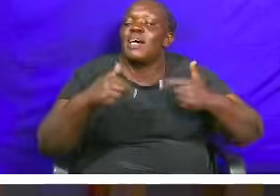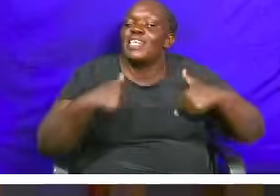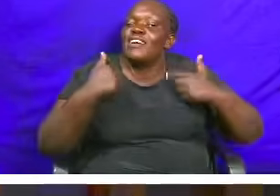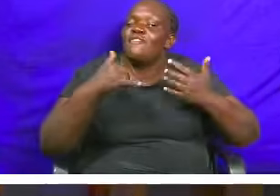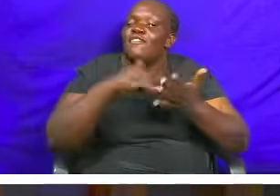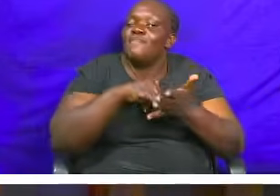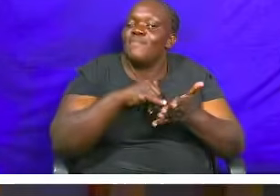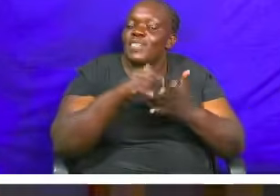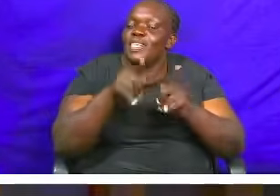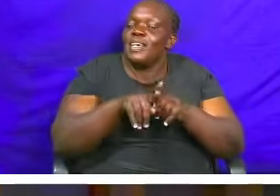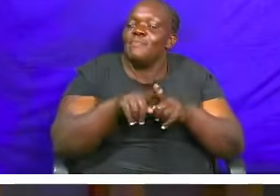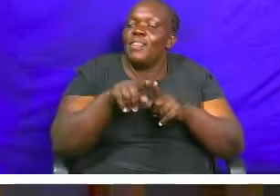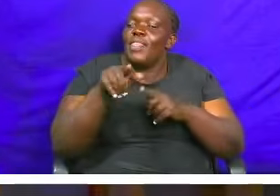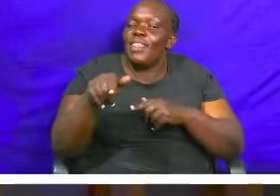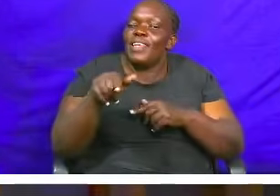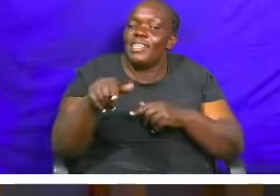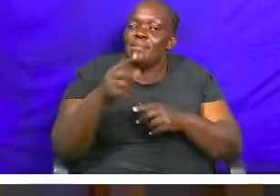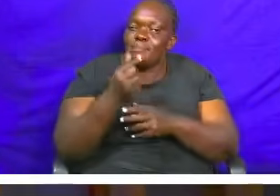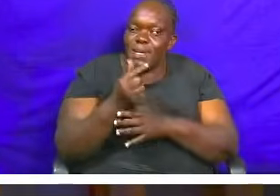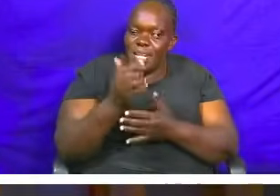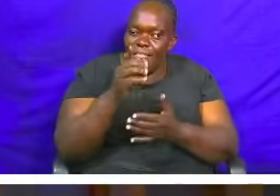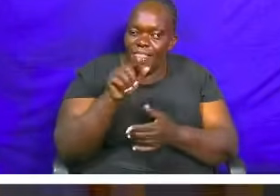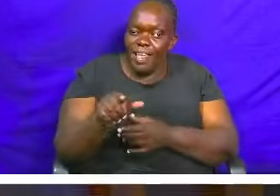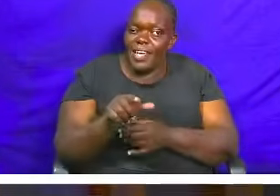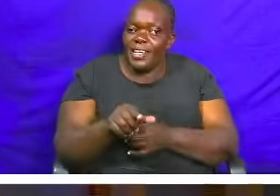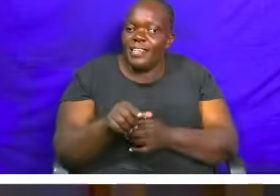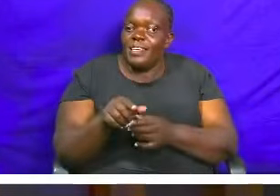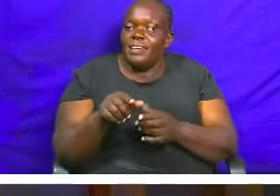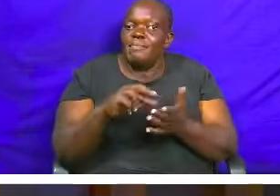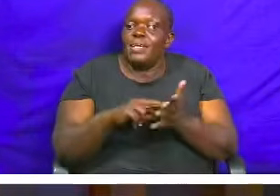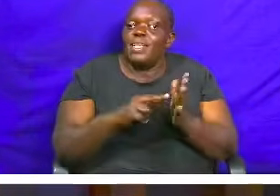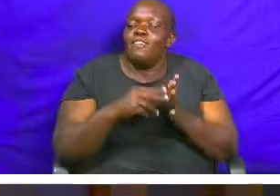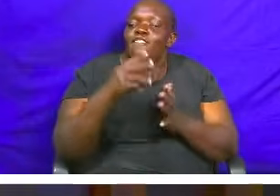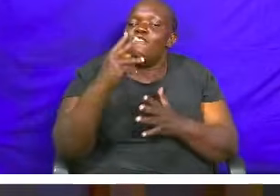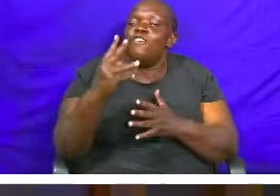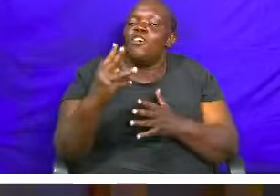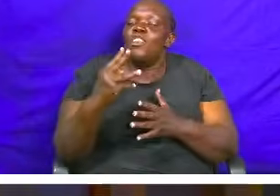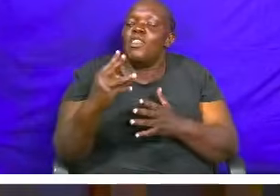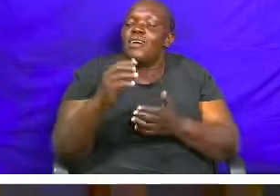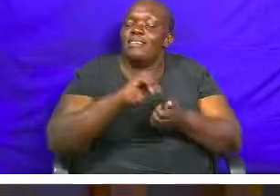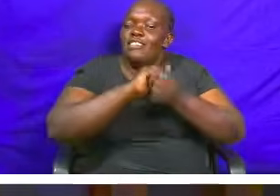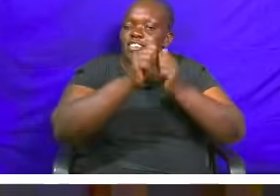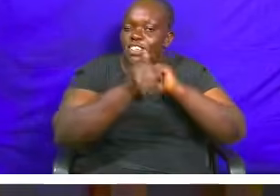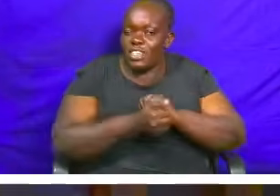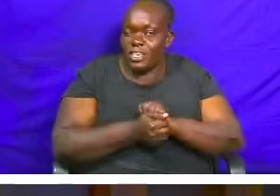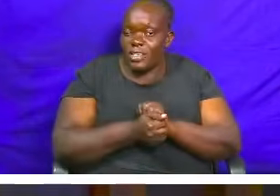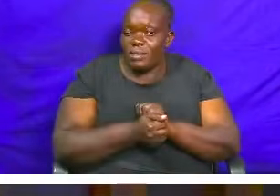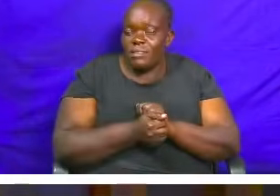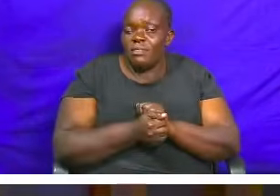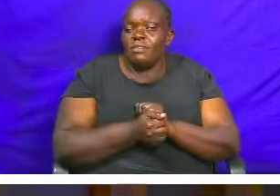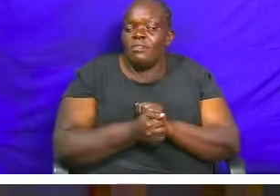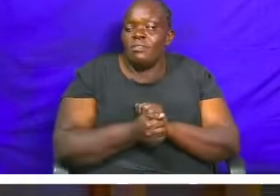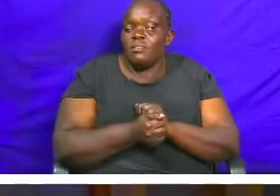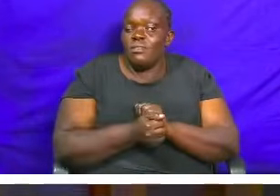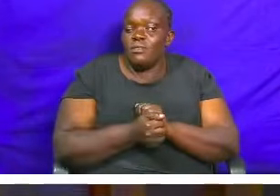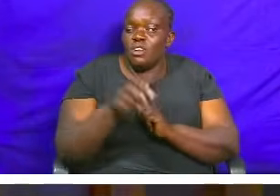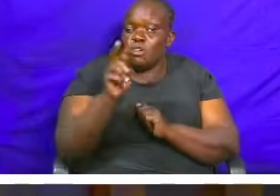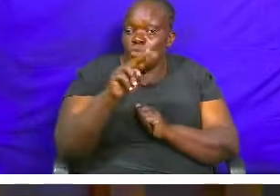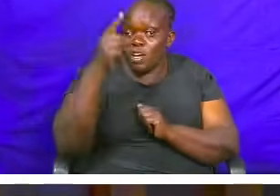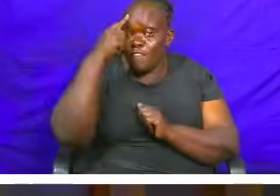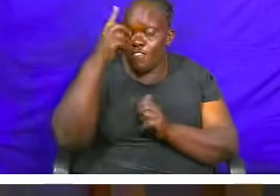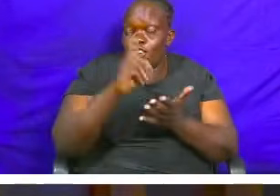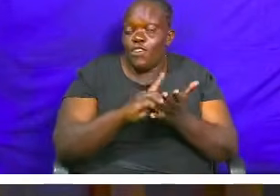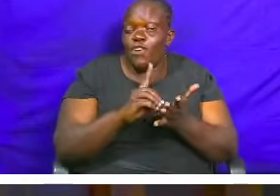that kind of money. So that spot purchases and conversion of looking for dollars